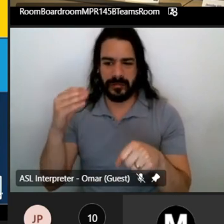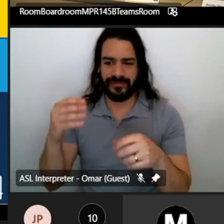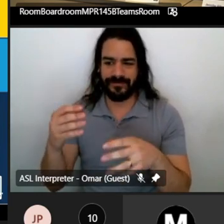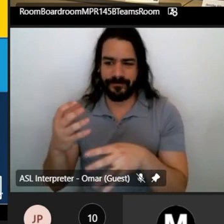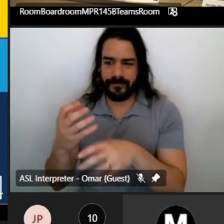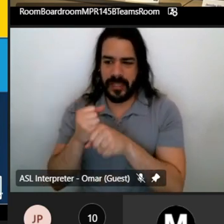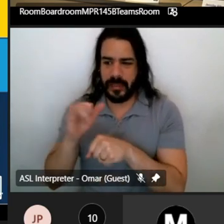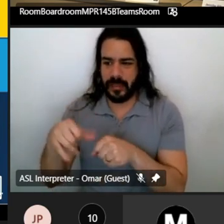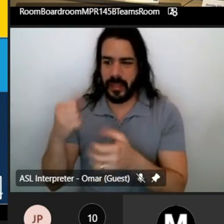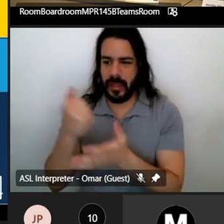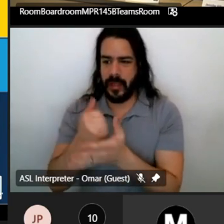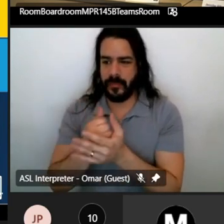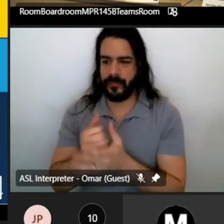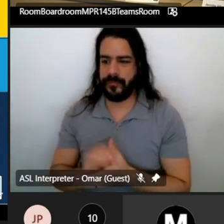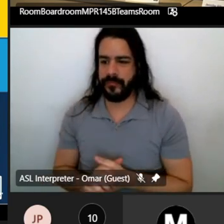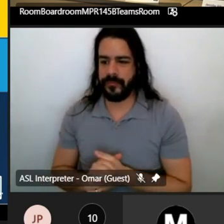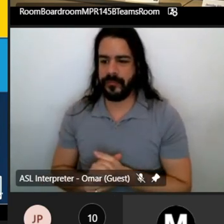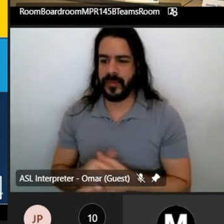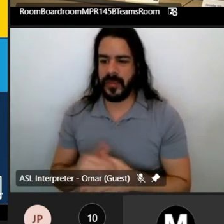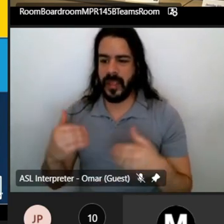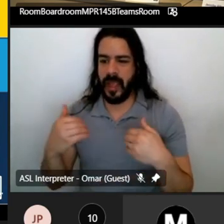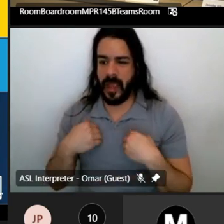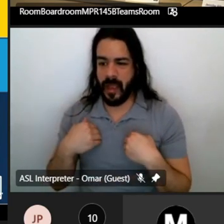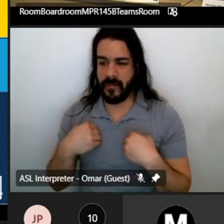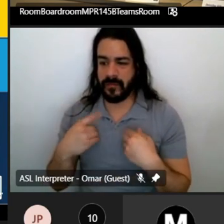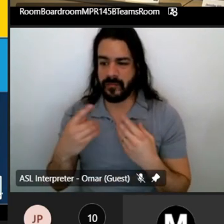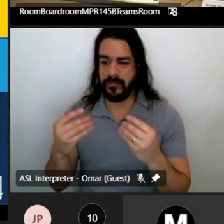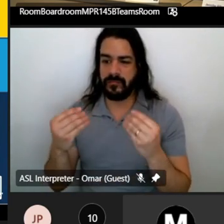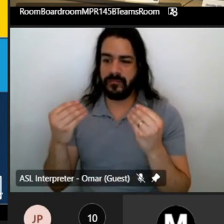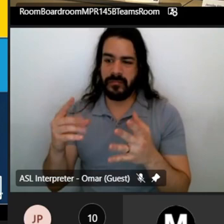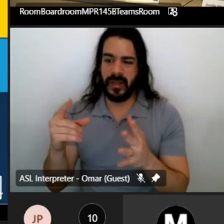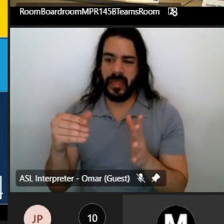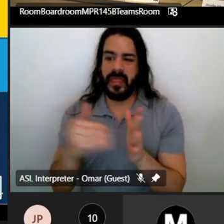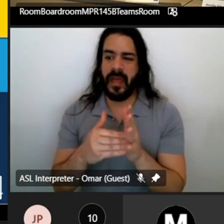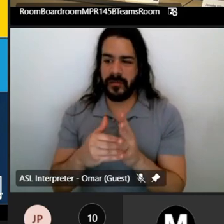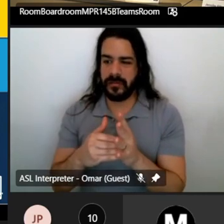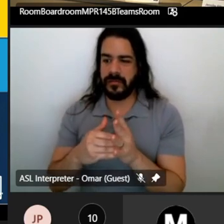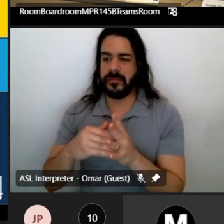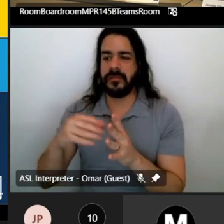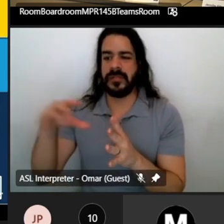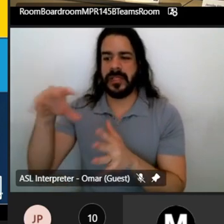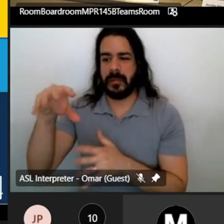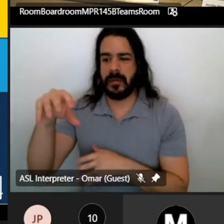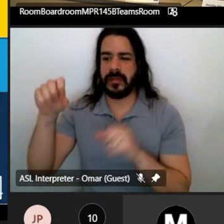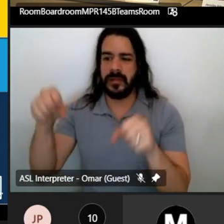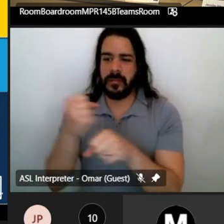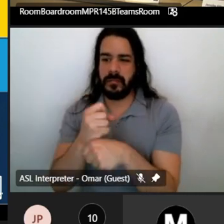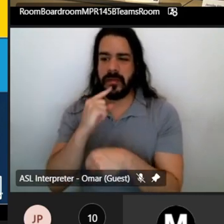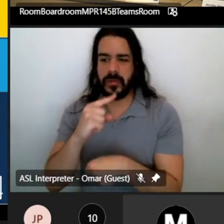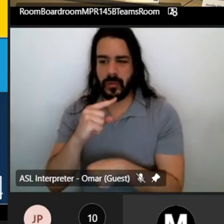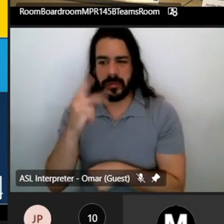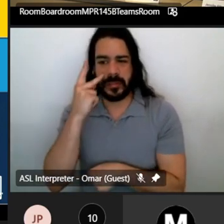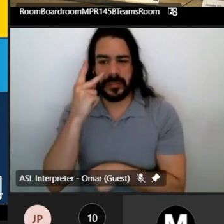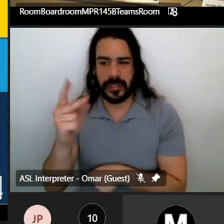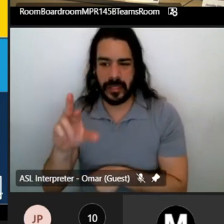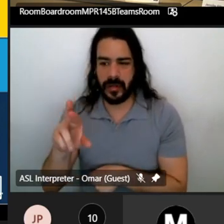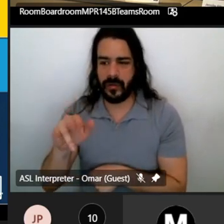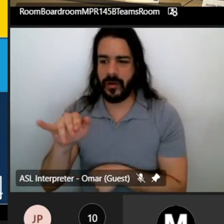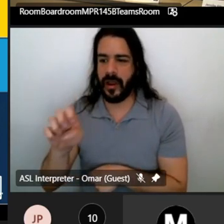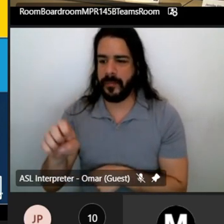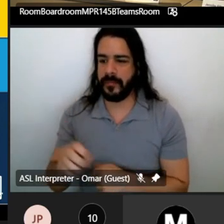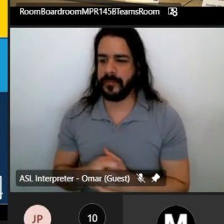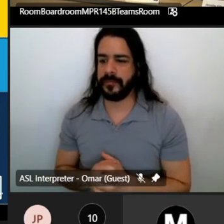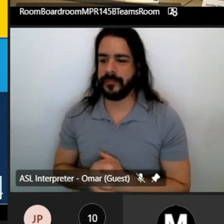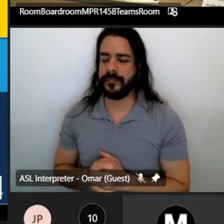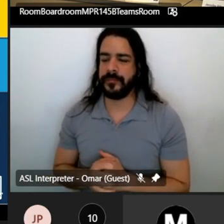video system, which includes thousands of cameras to help us quickly solve crimes and address disorder.